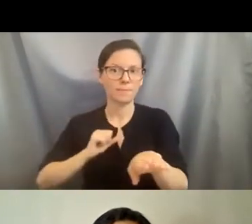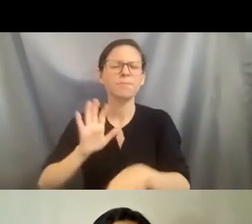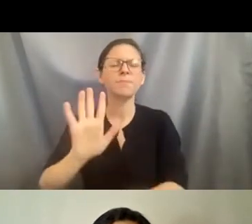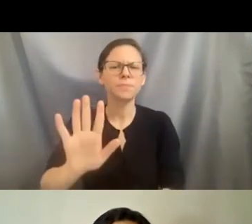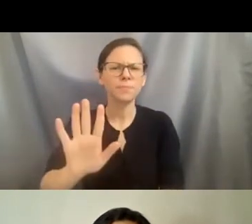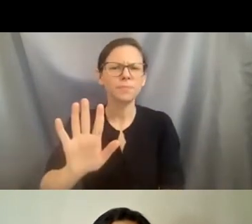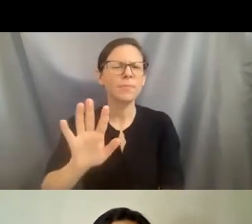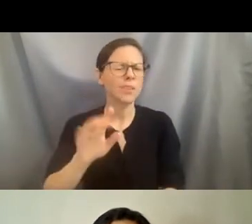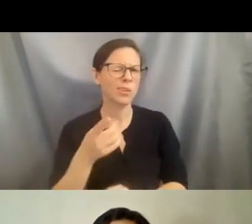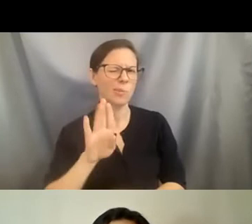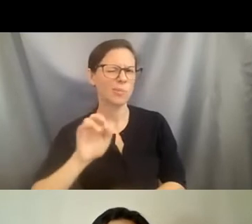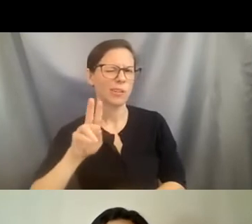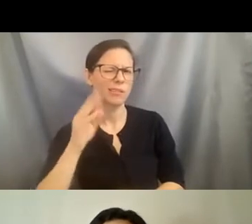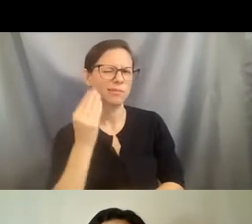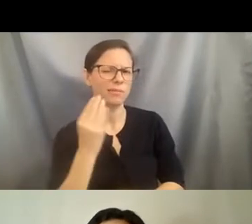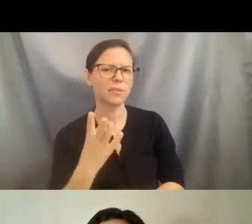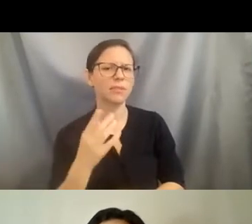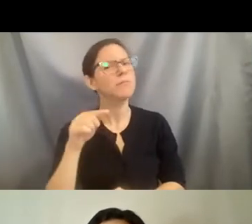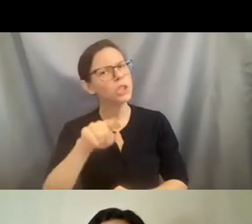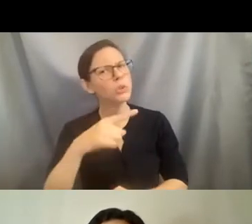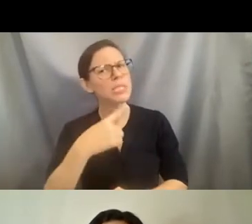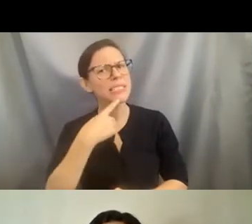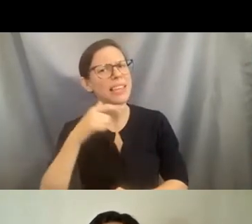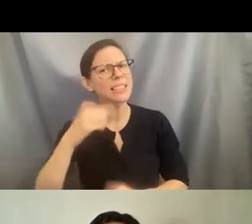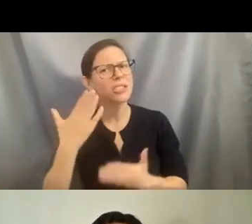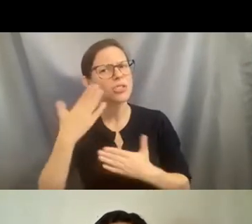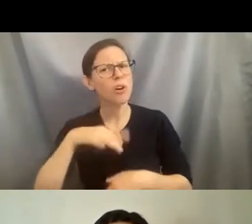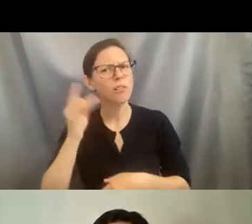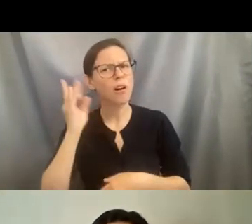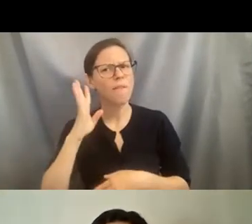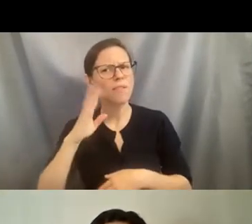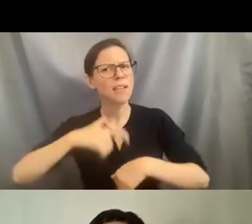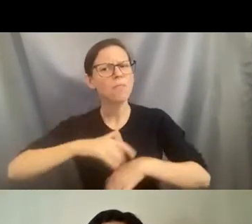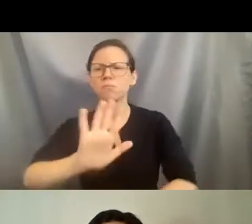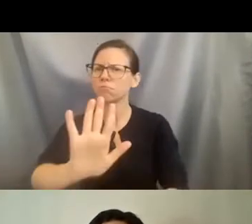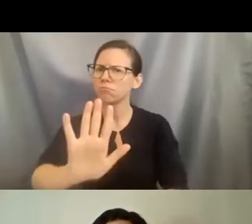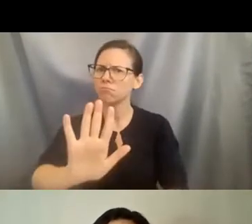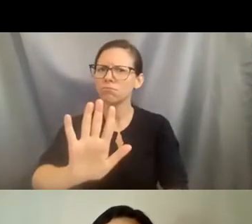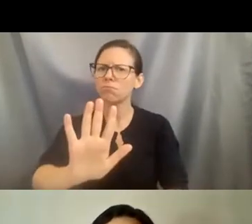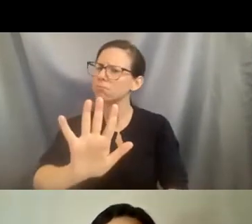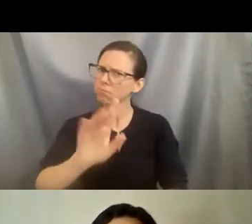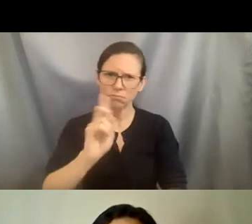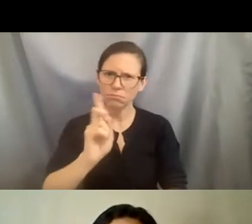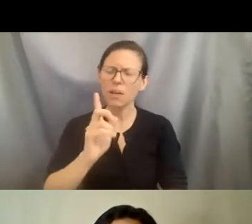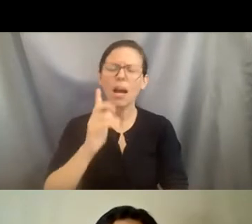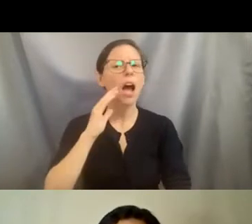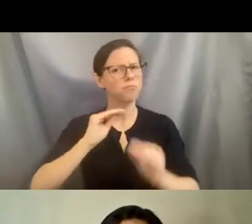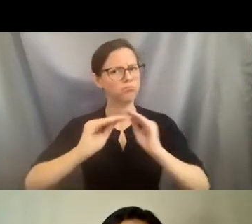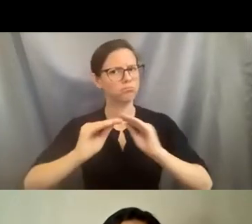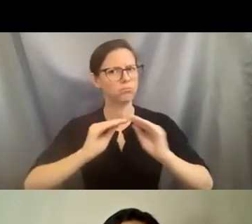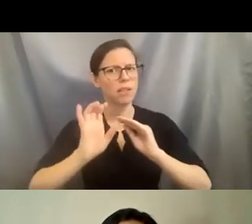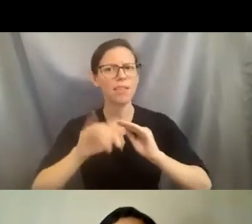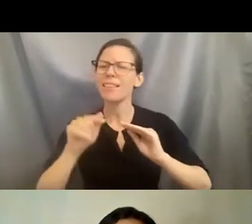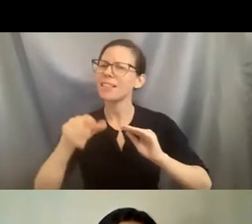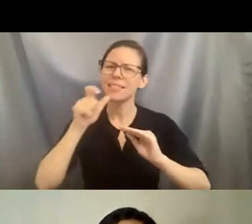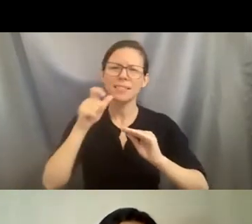you, Brianna. These are not dark days. These are days of empowerment and making sure that we